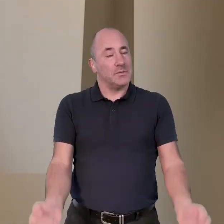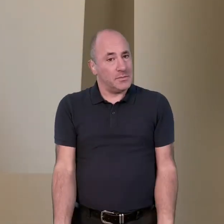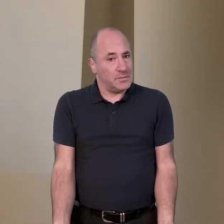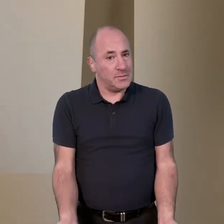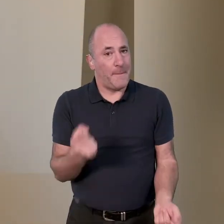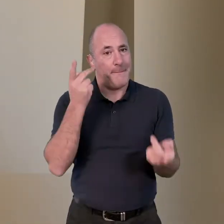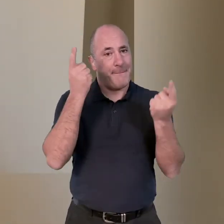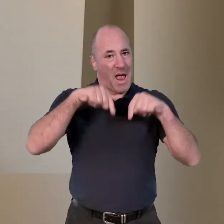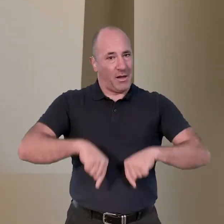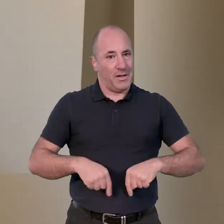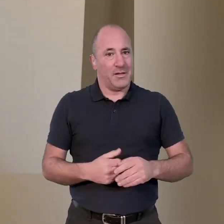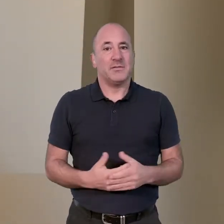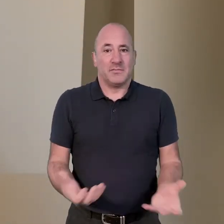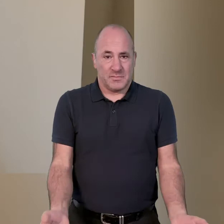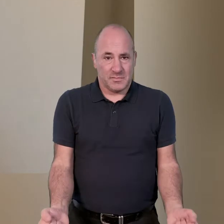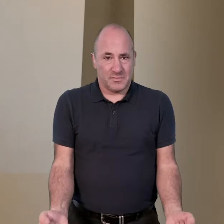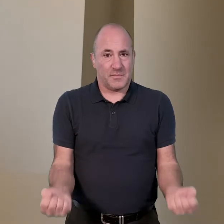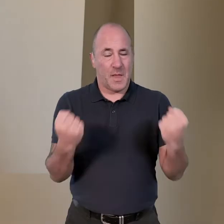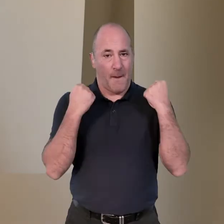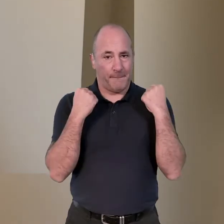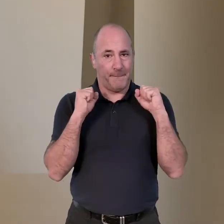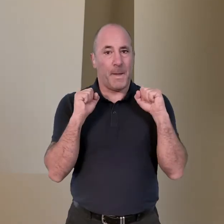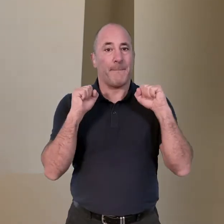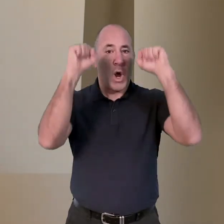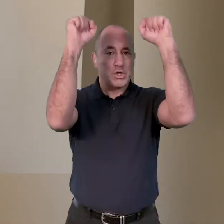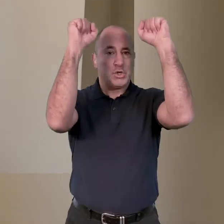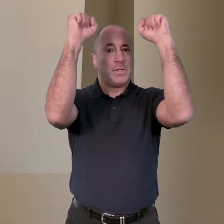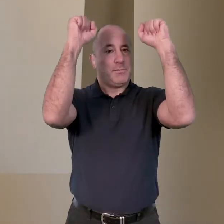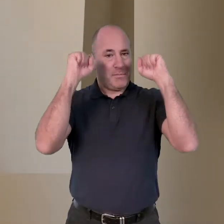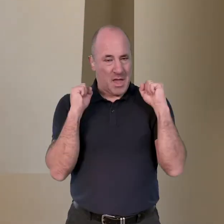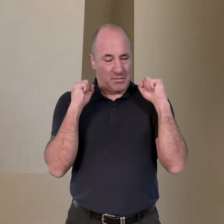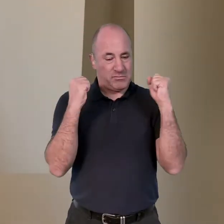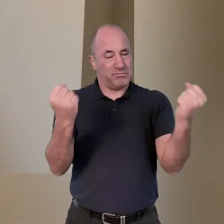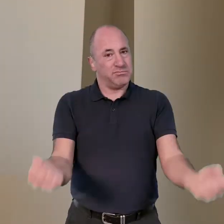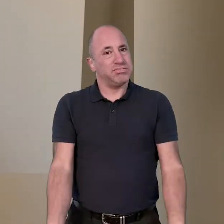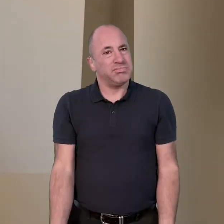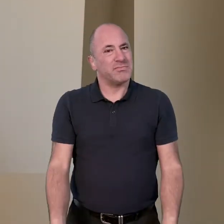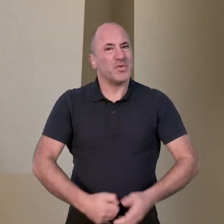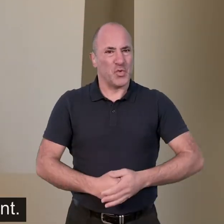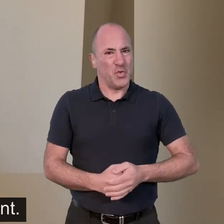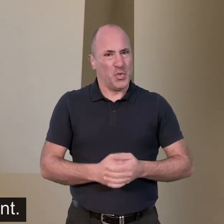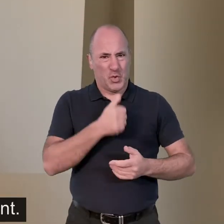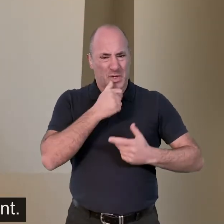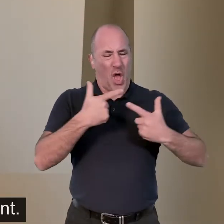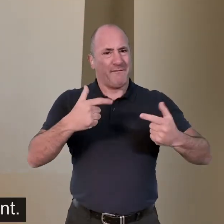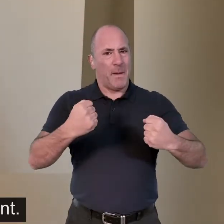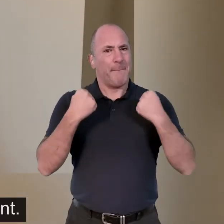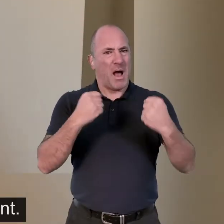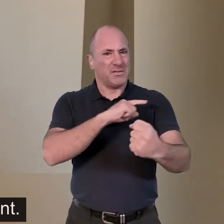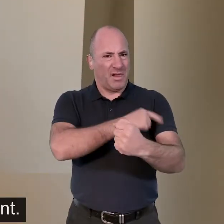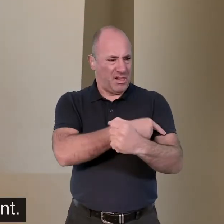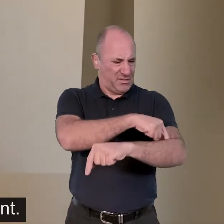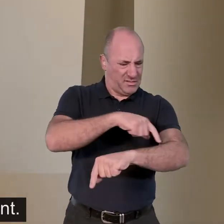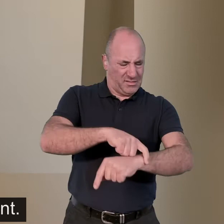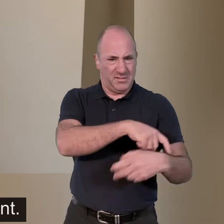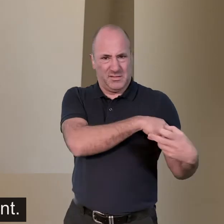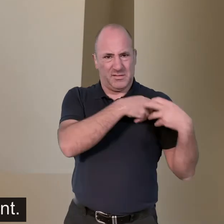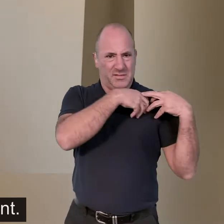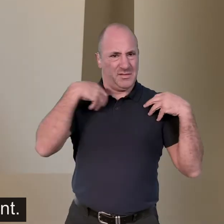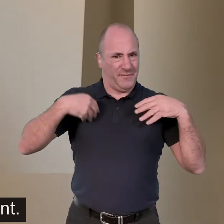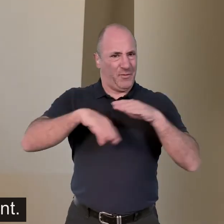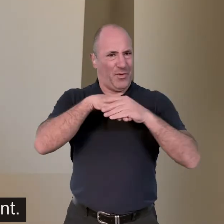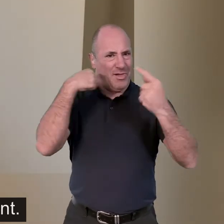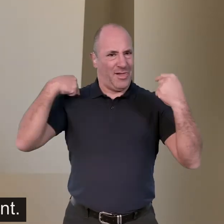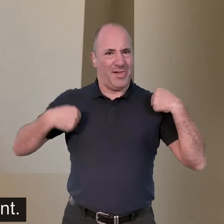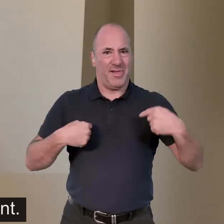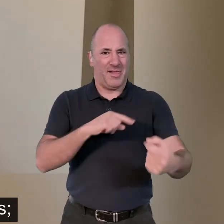in reverse. So palms up and then punch up. So you're working lots of muscle groups